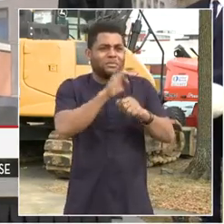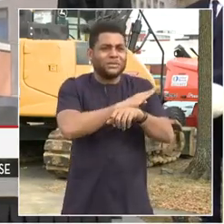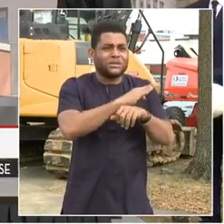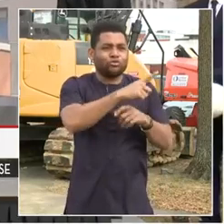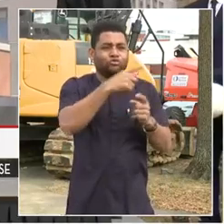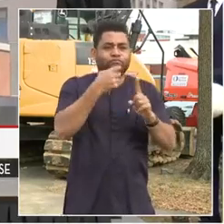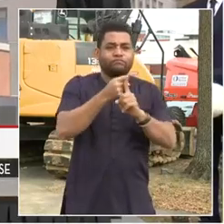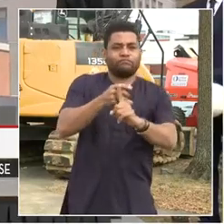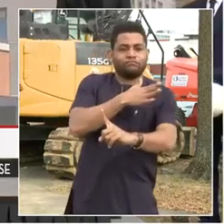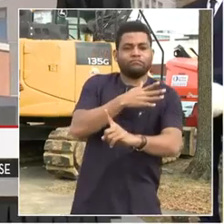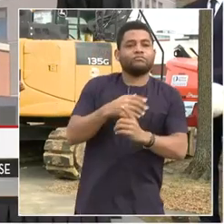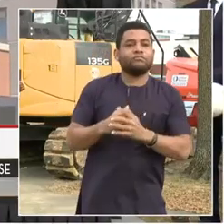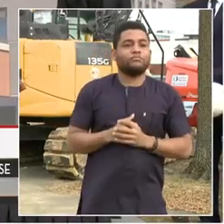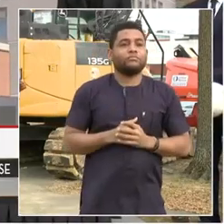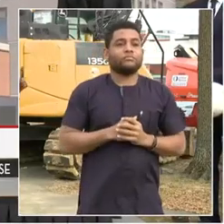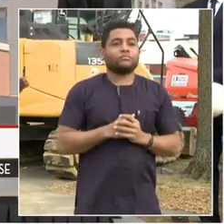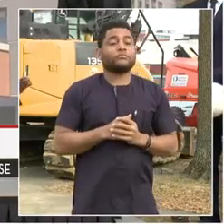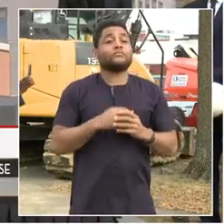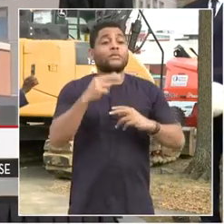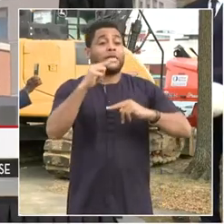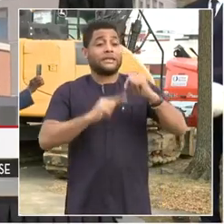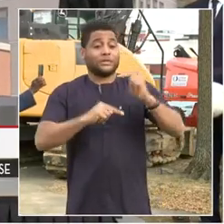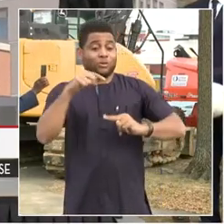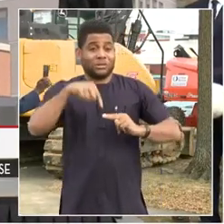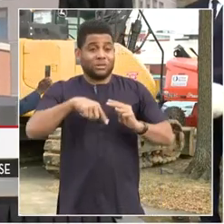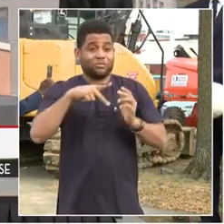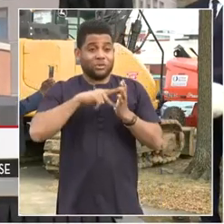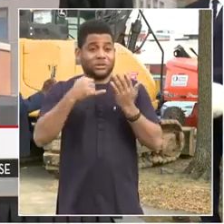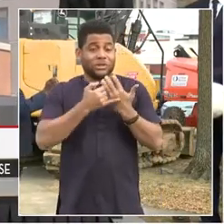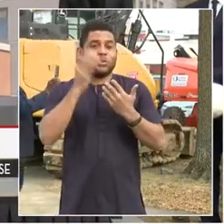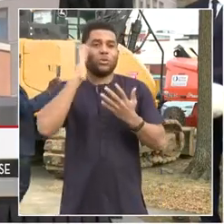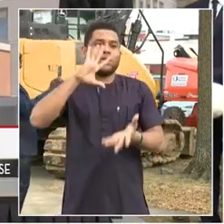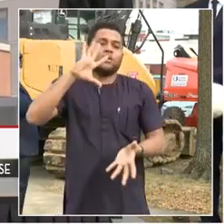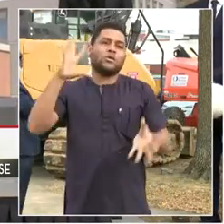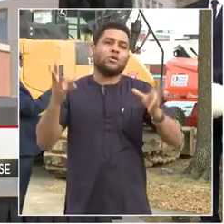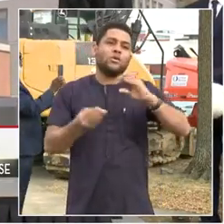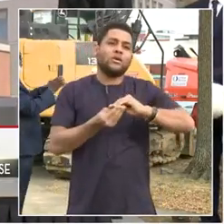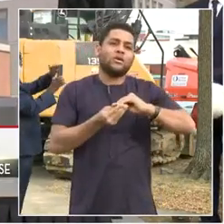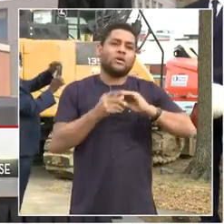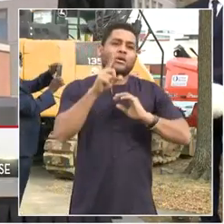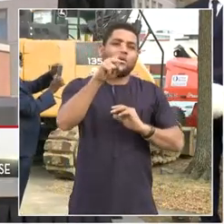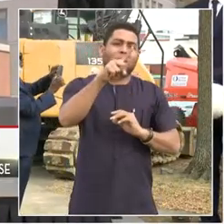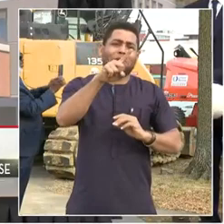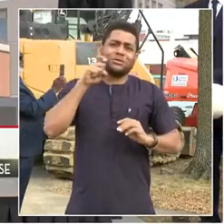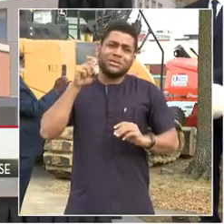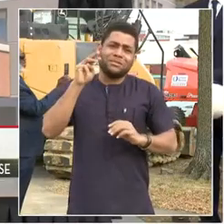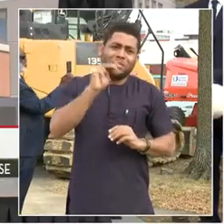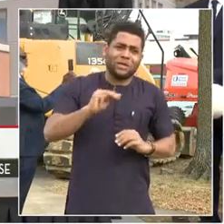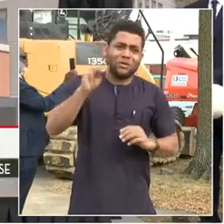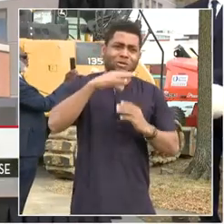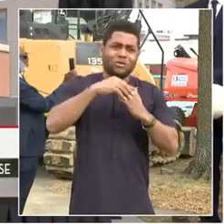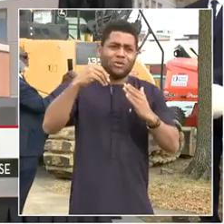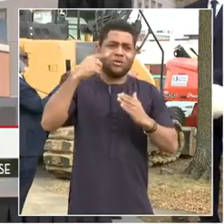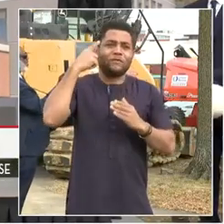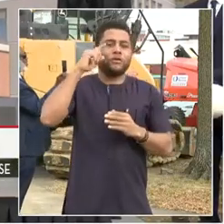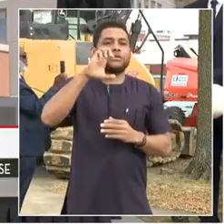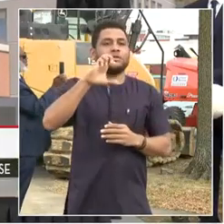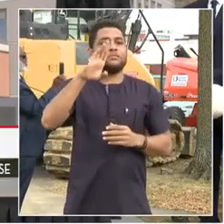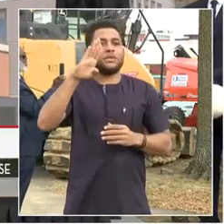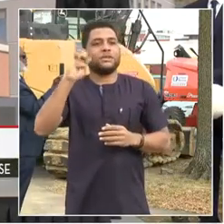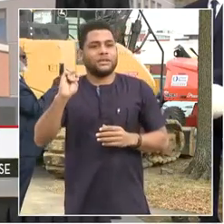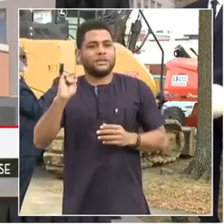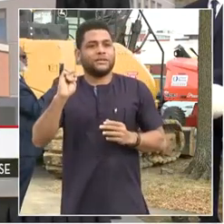side of this project will have $100 million in CBE spent. Thank you.